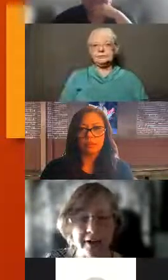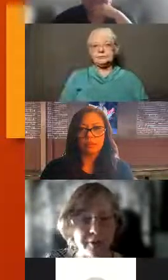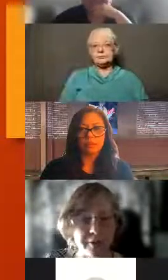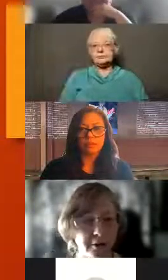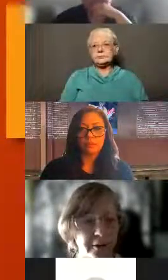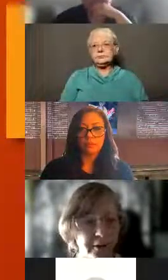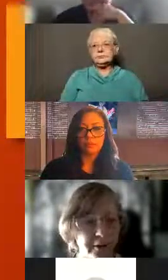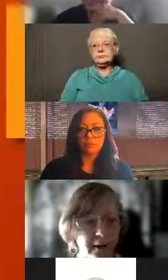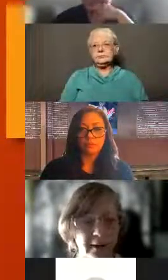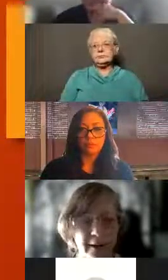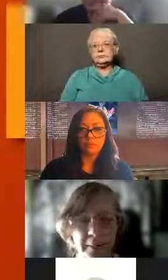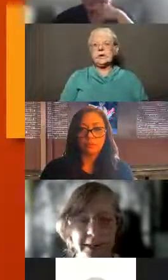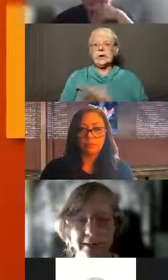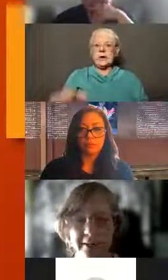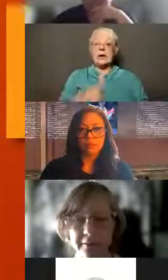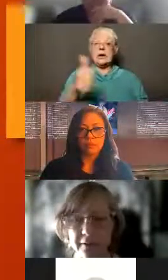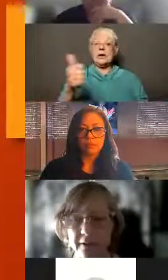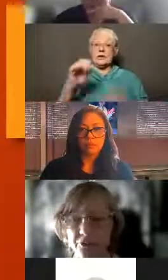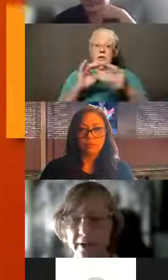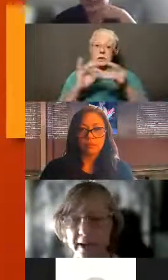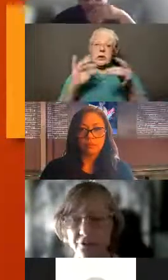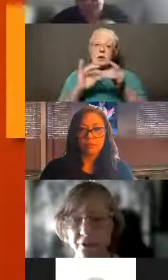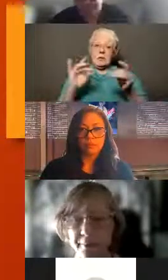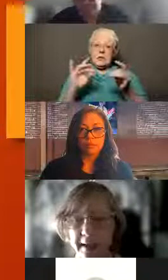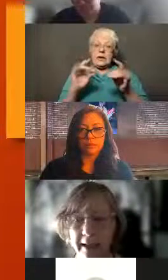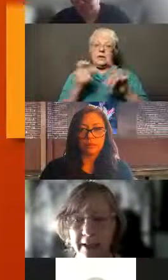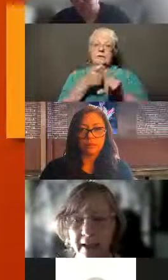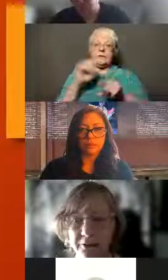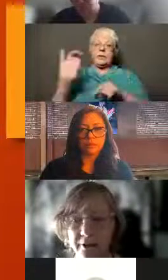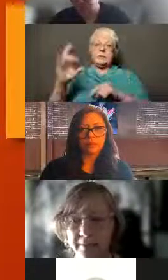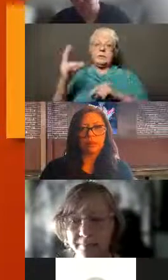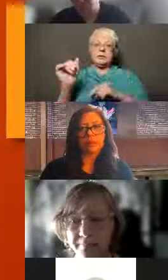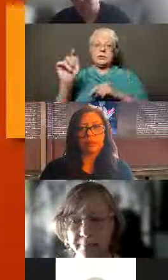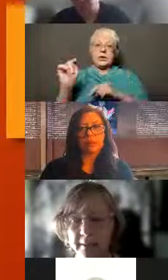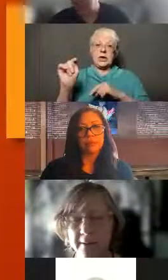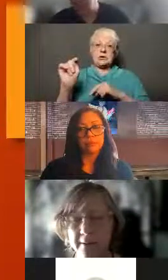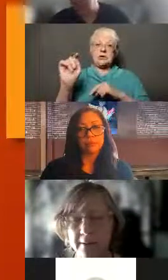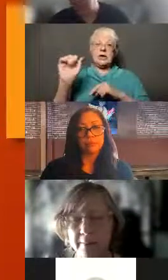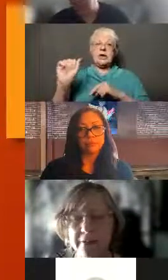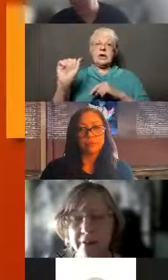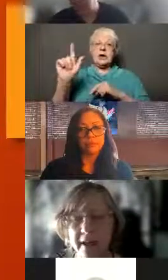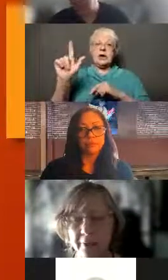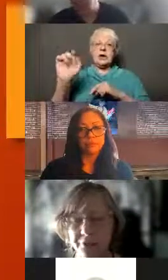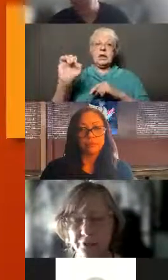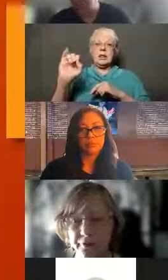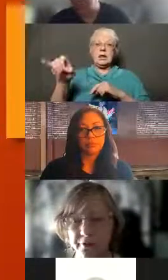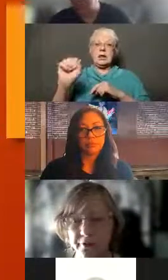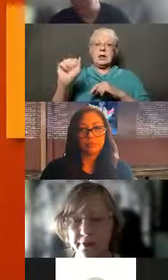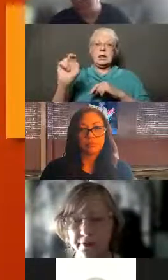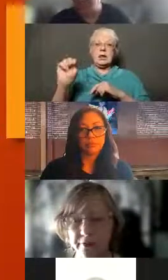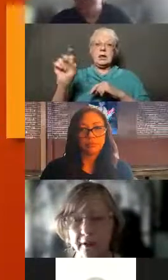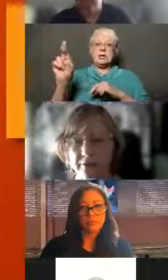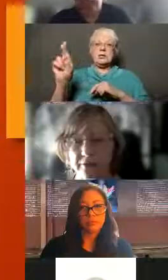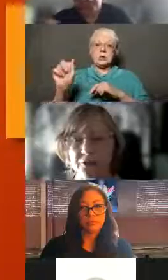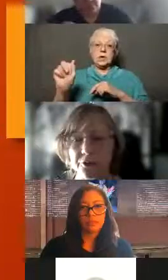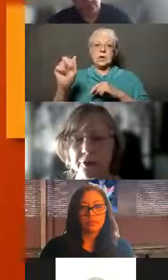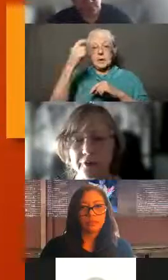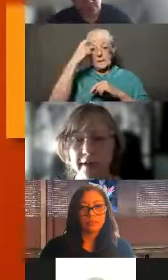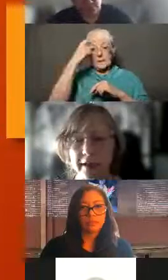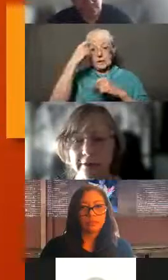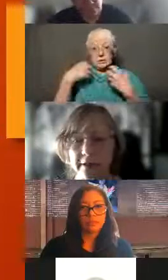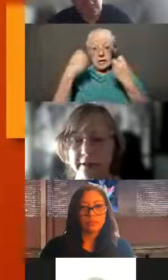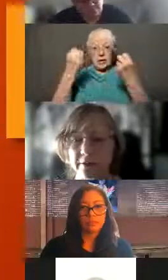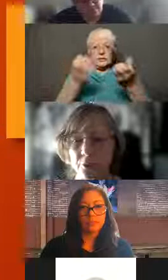We have another comment in the chat from Alejandra. Mental health services, as due